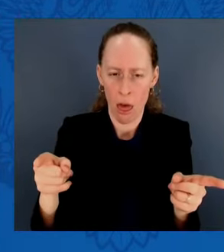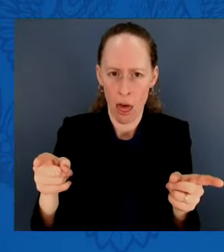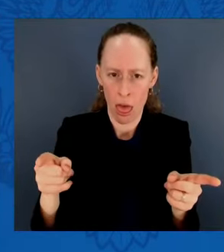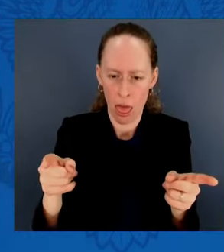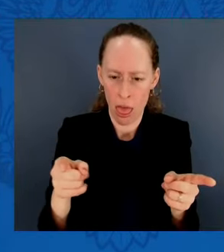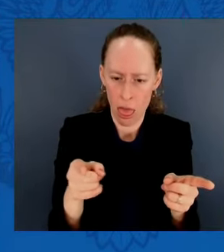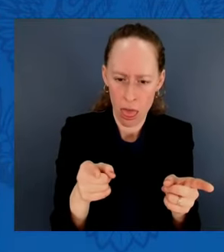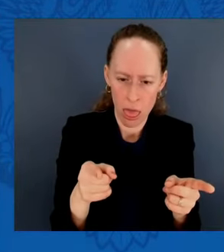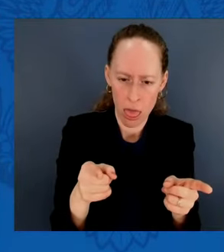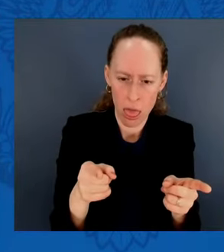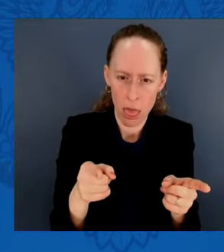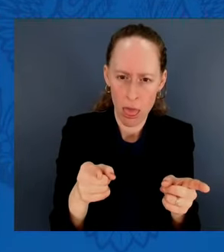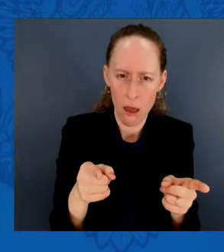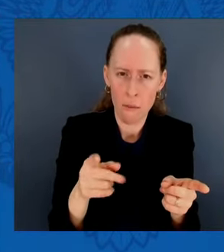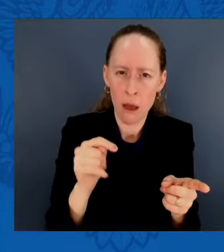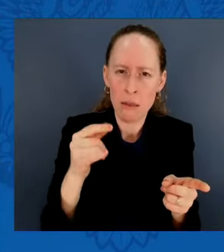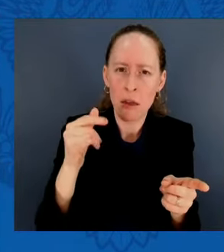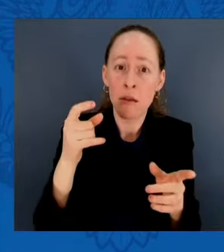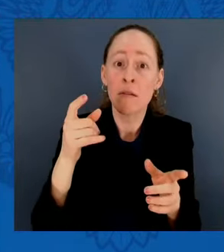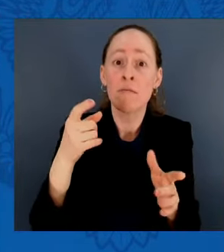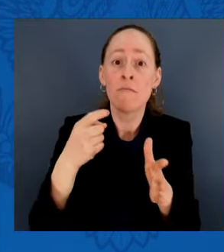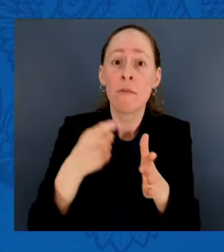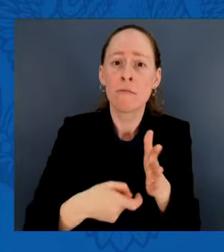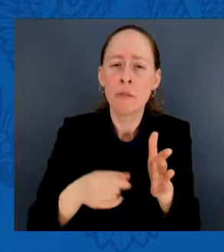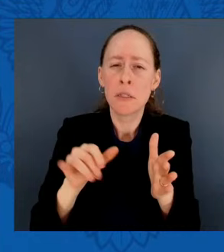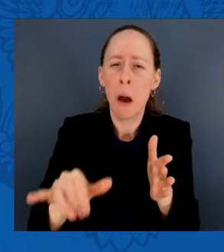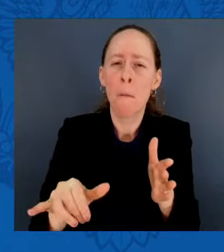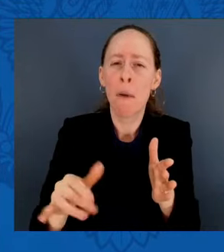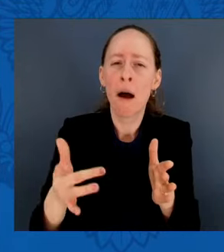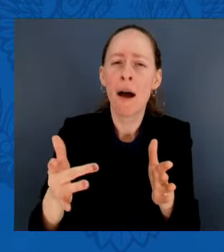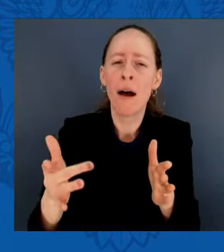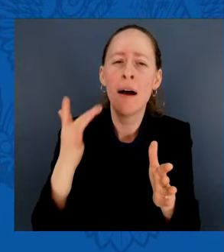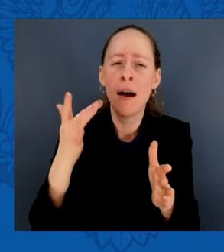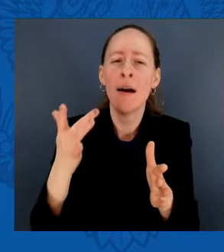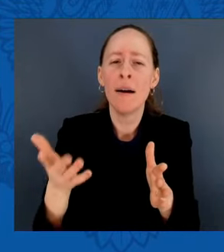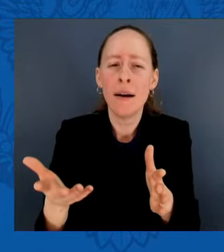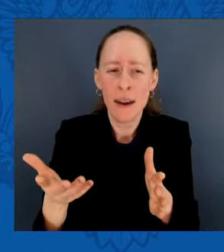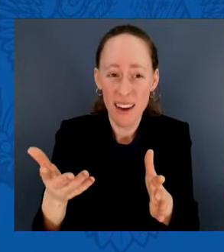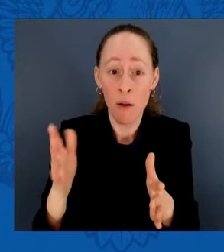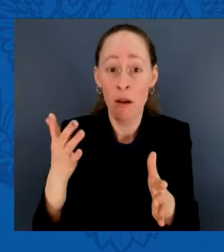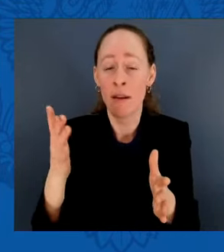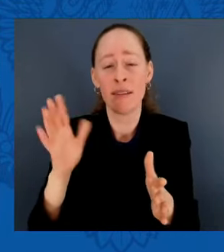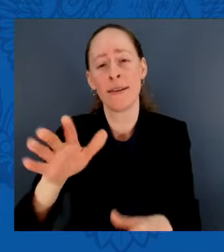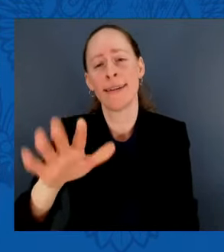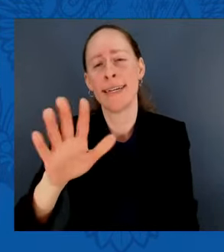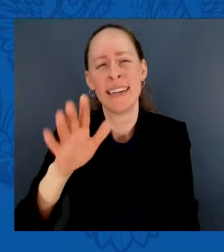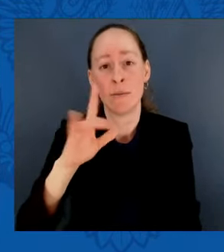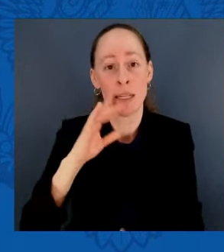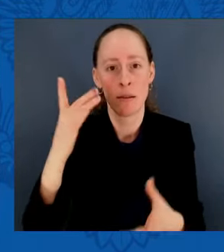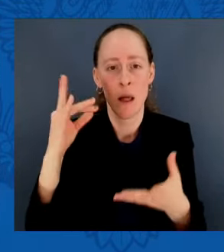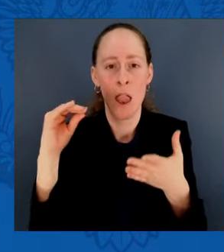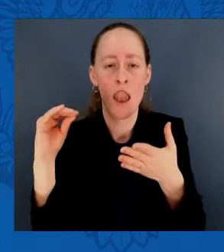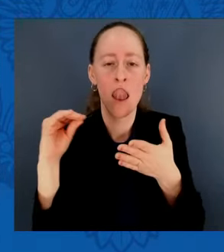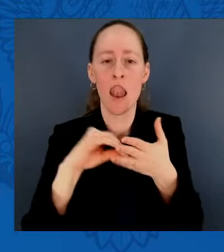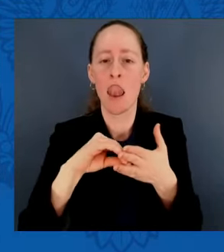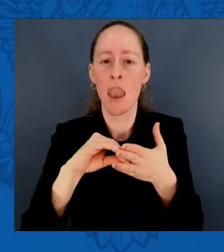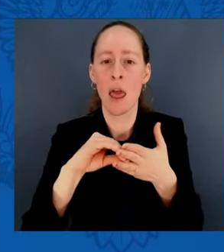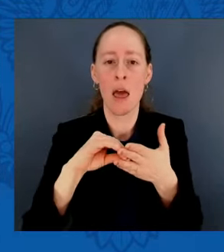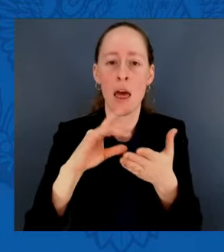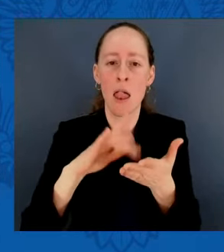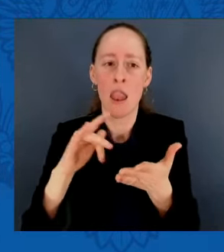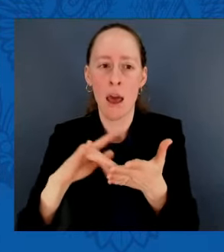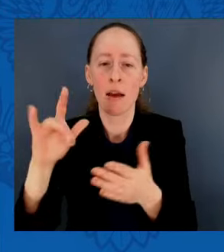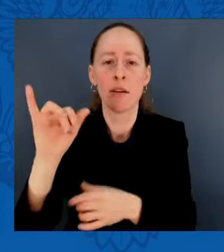Look, I'm also getting rid of junk fees. Those hidden fees at the end of your bill that are there without your